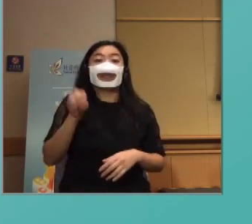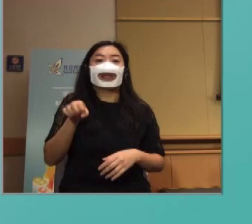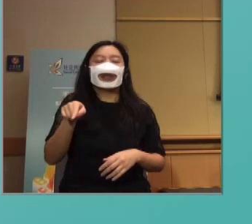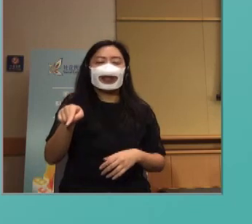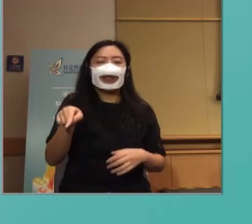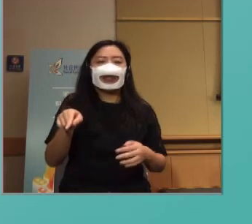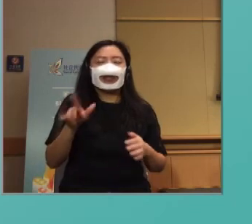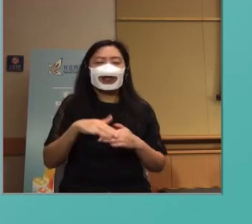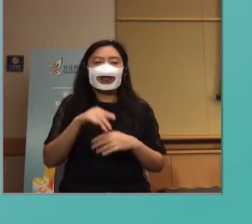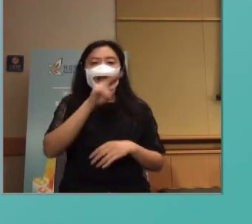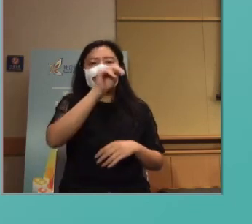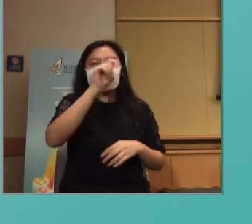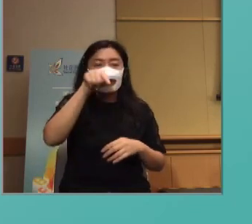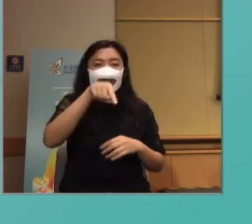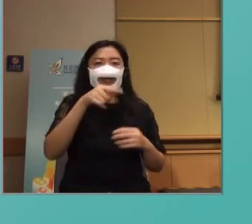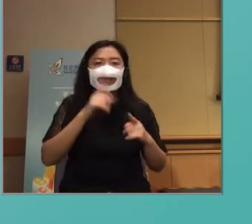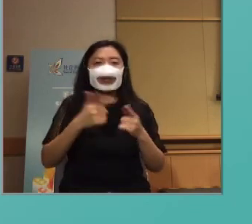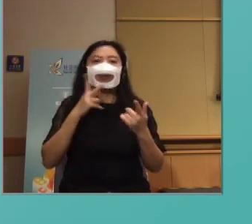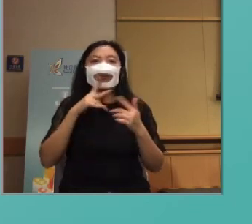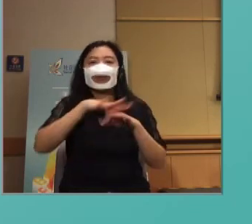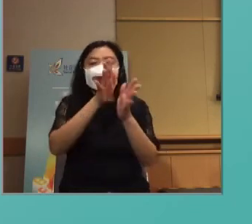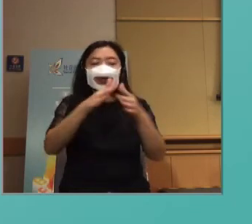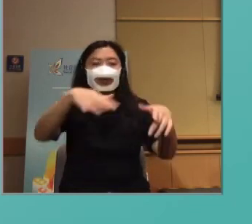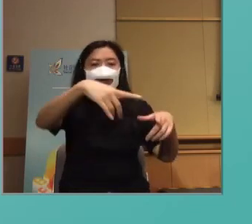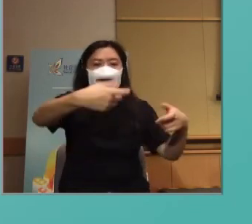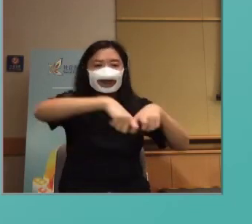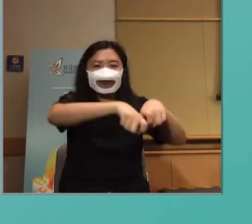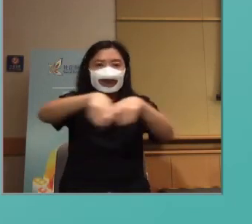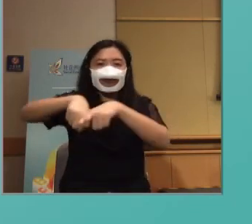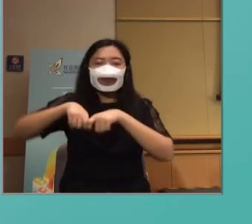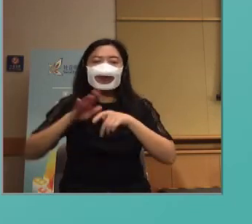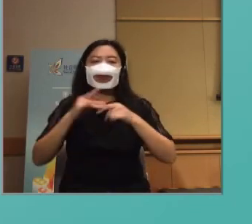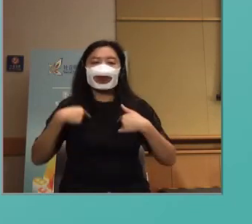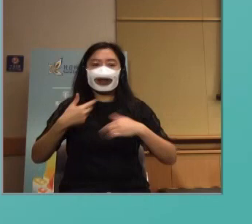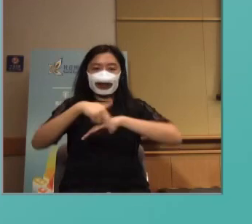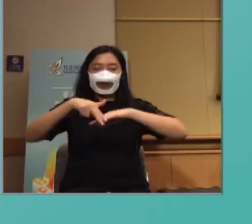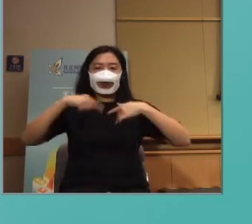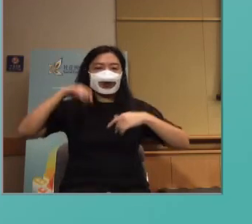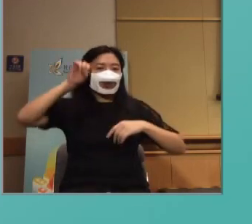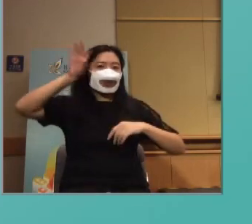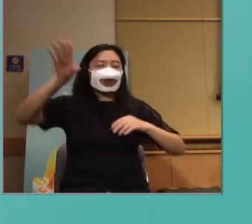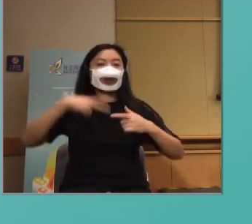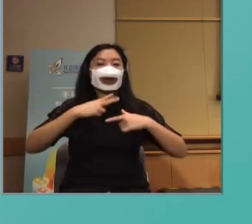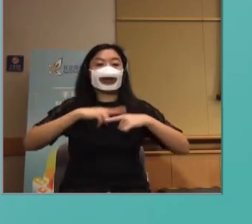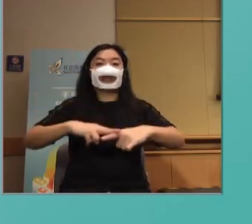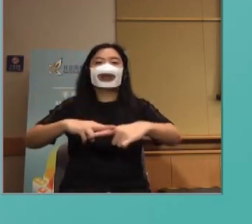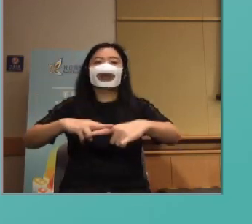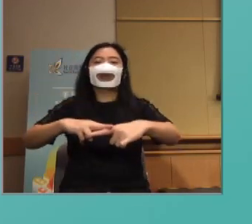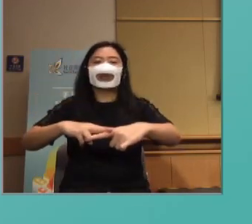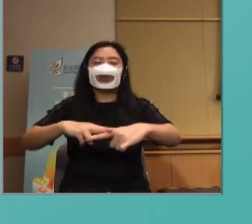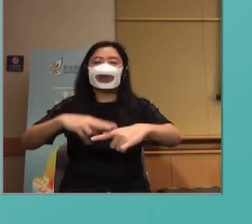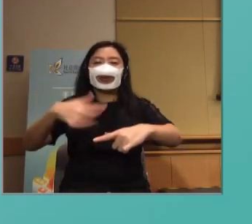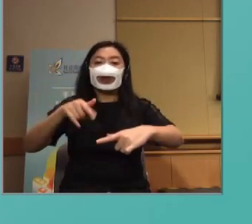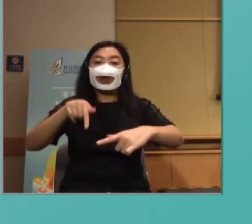funded, you launch a project, um, the your market buys into the project, they flip for